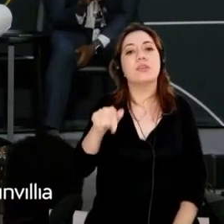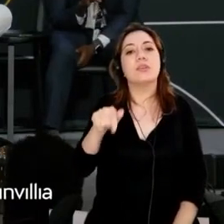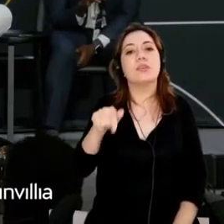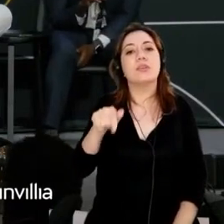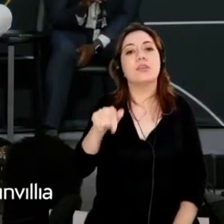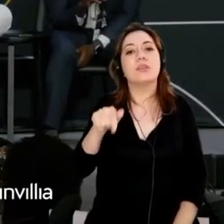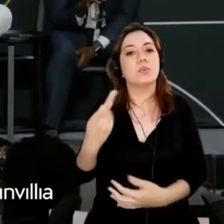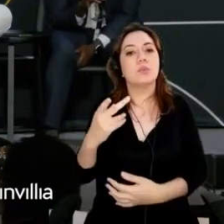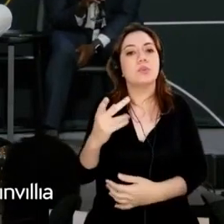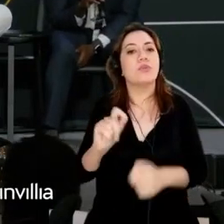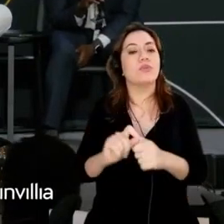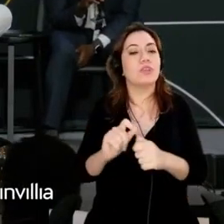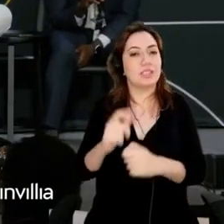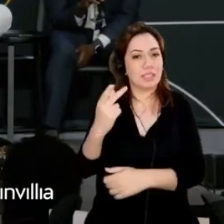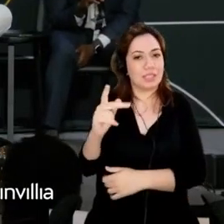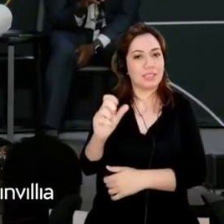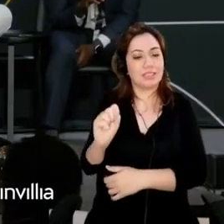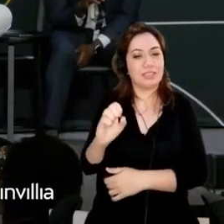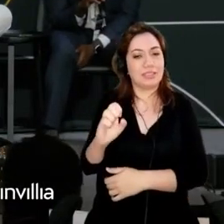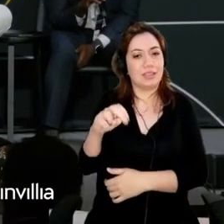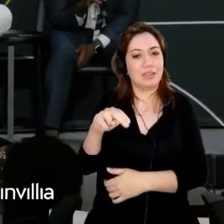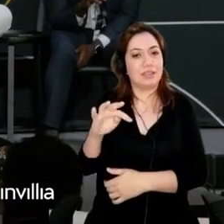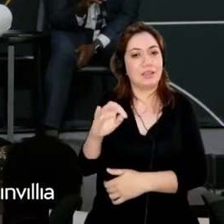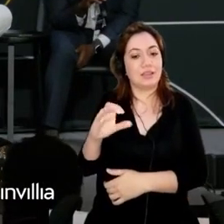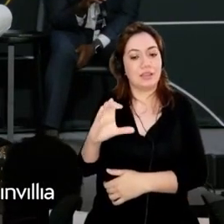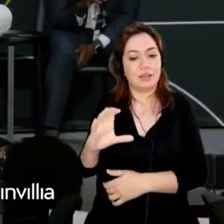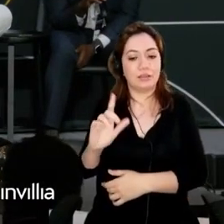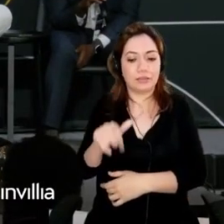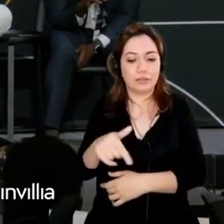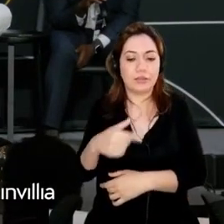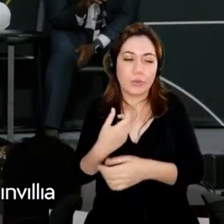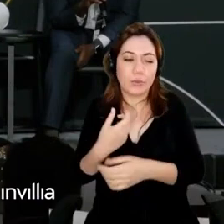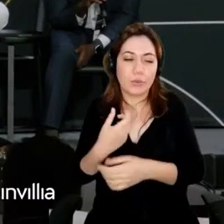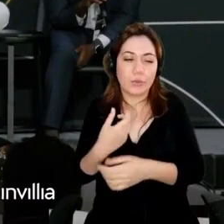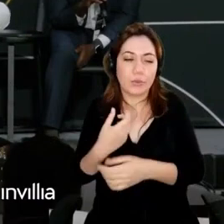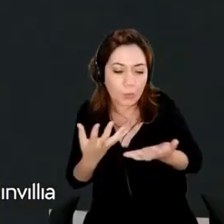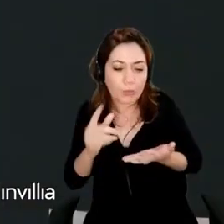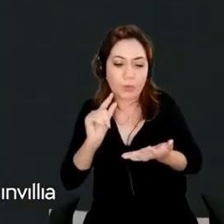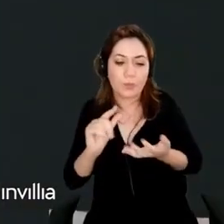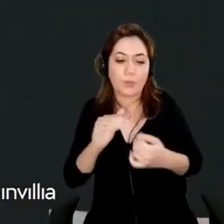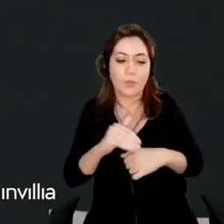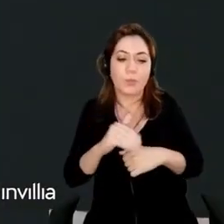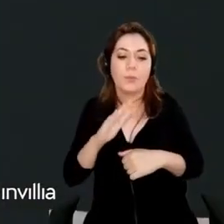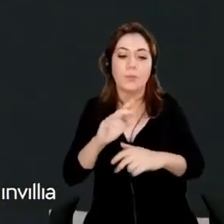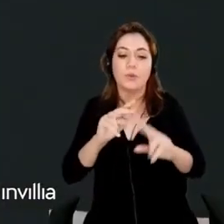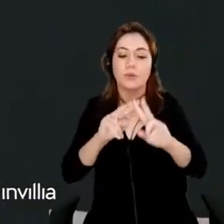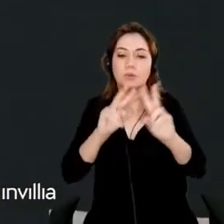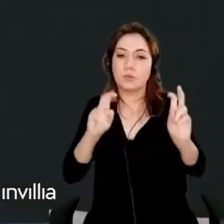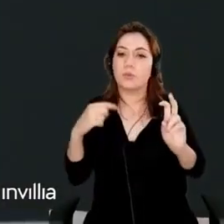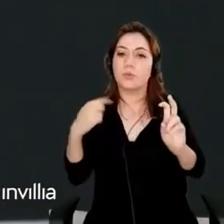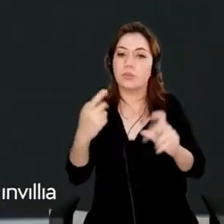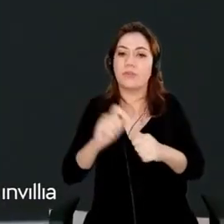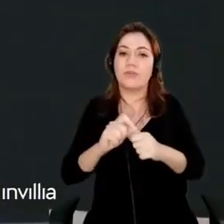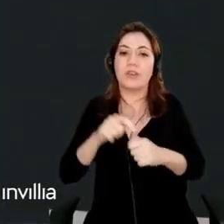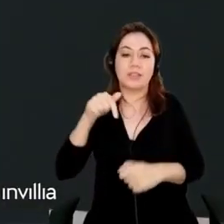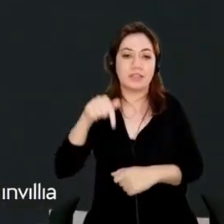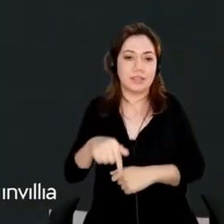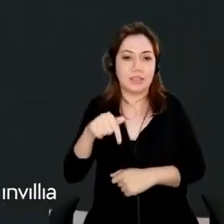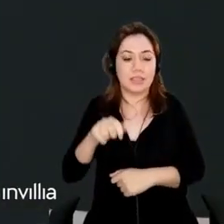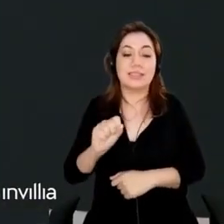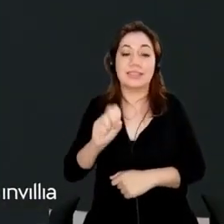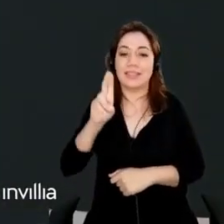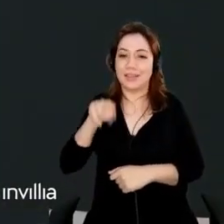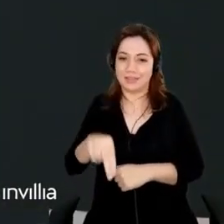Yeah, so maybe just to shed a bit more light on what we do at Sun. I think with the emergence